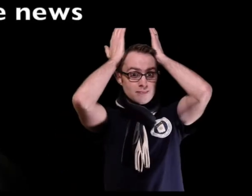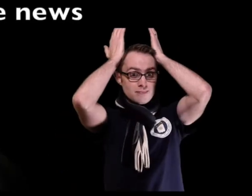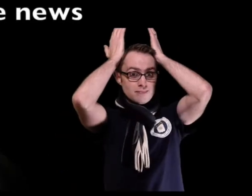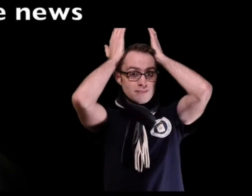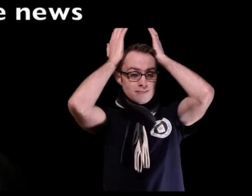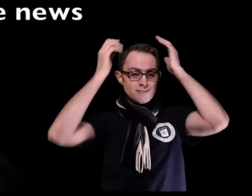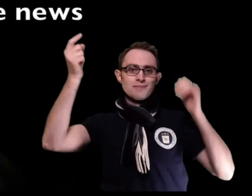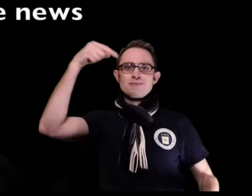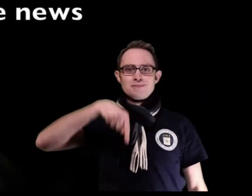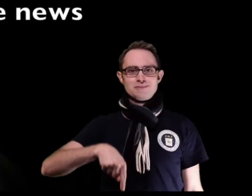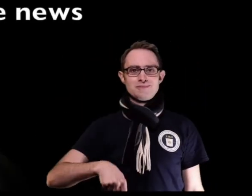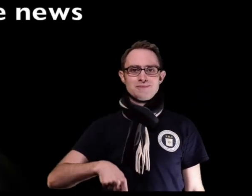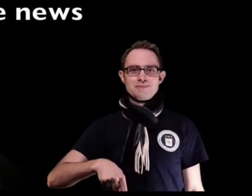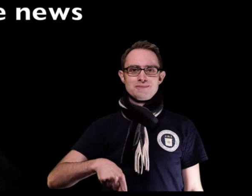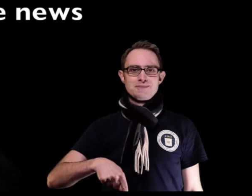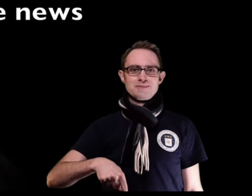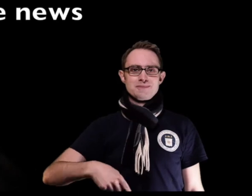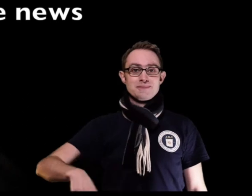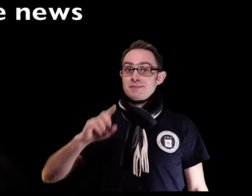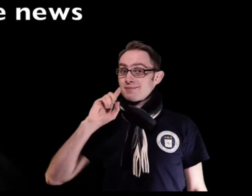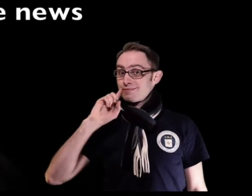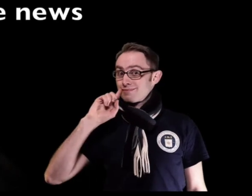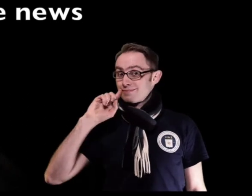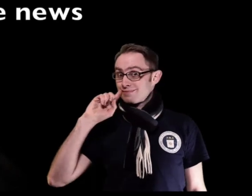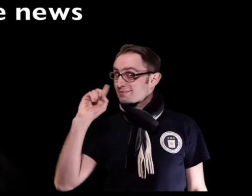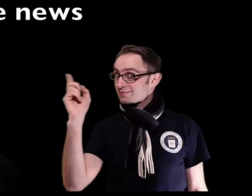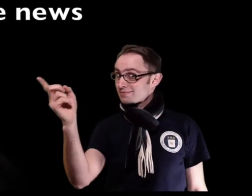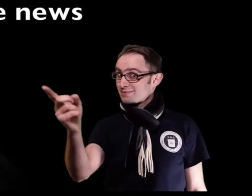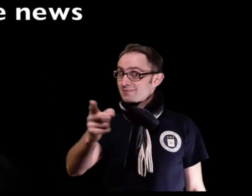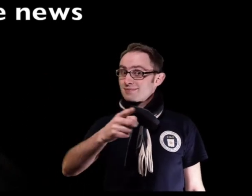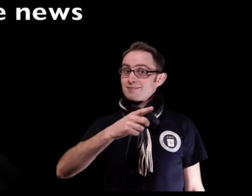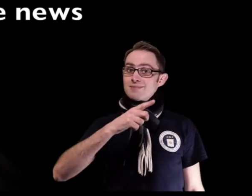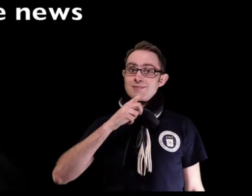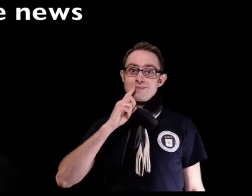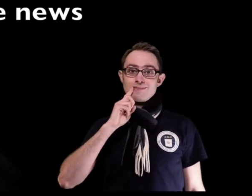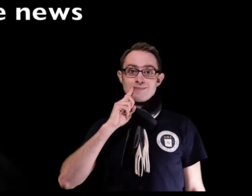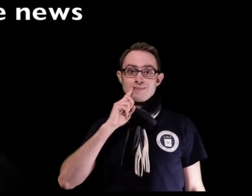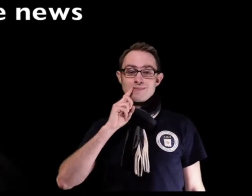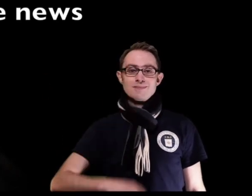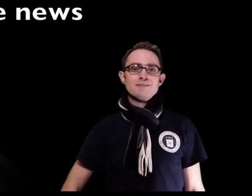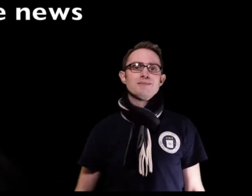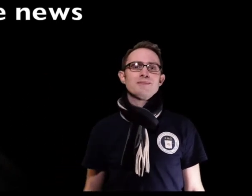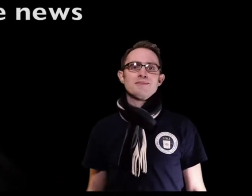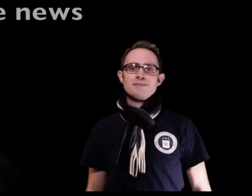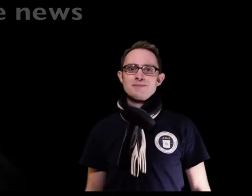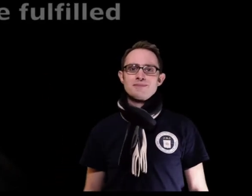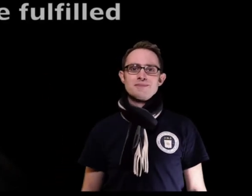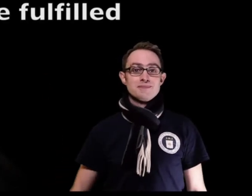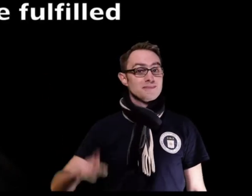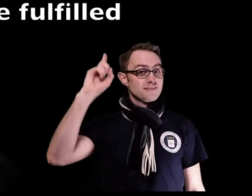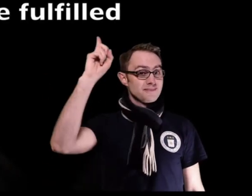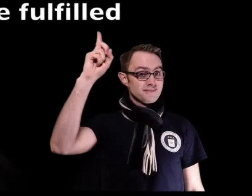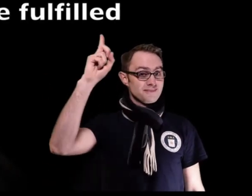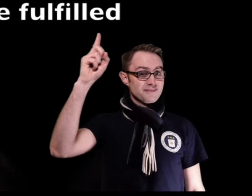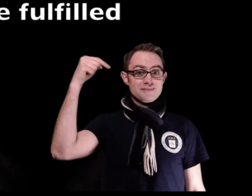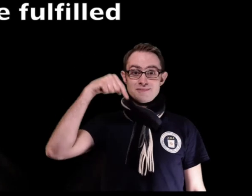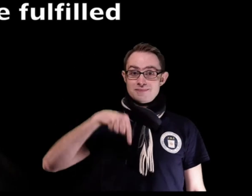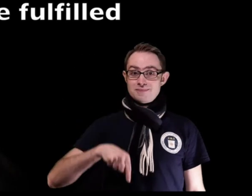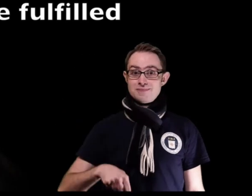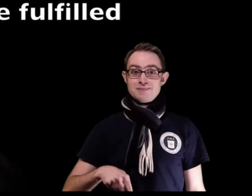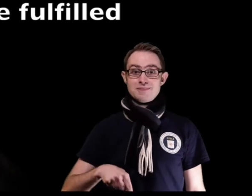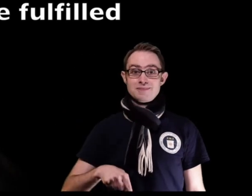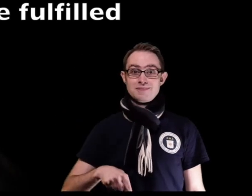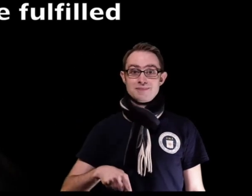The king has arrived. Go out and tell everyone the news.